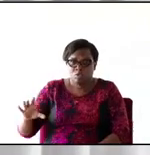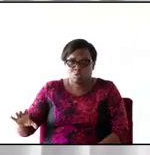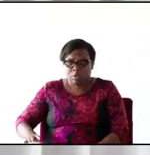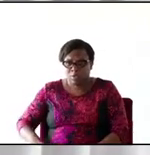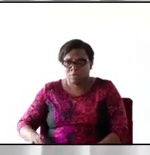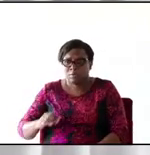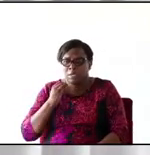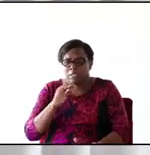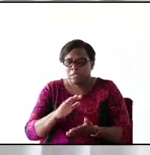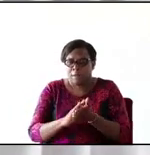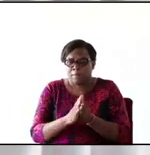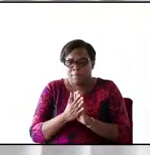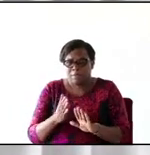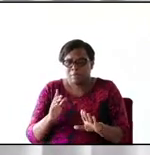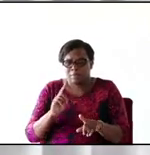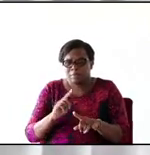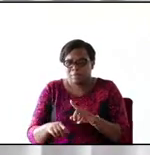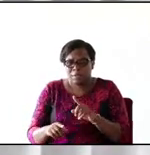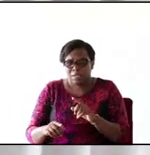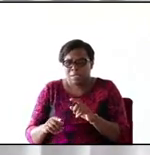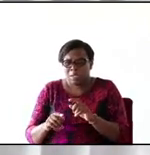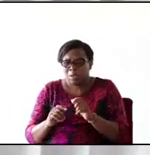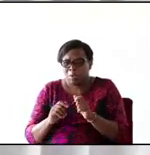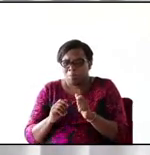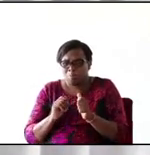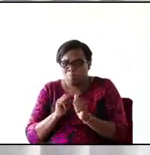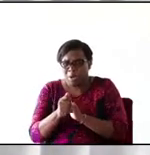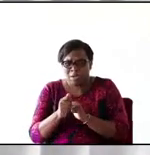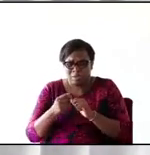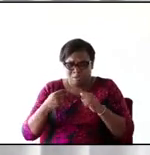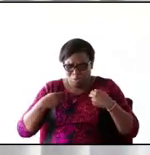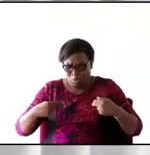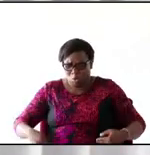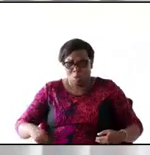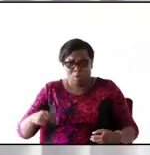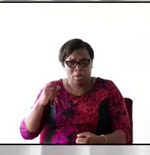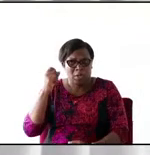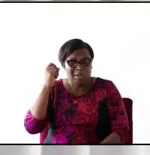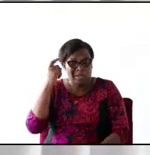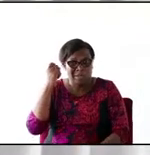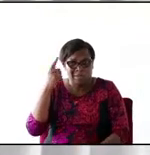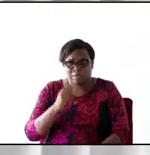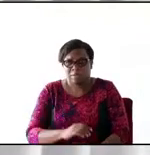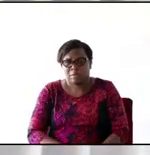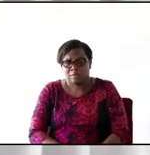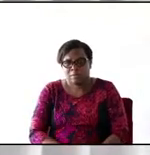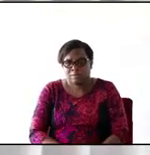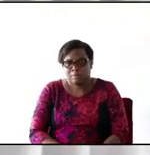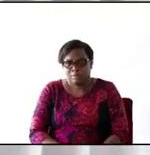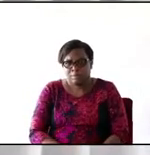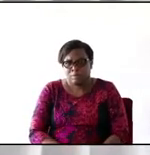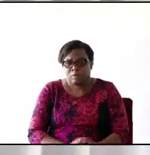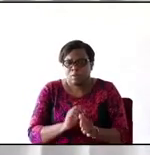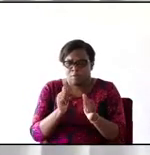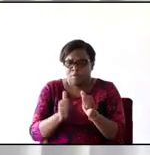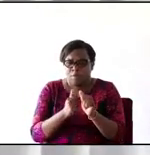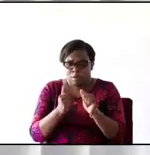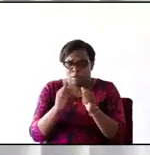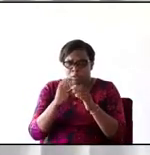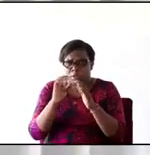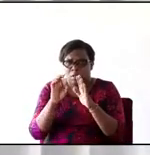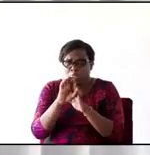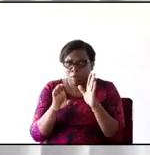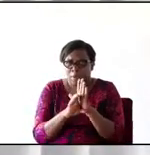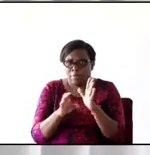a peace that passes human understanding. So as you follow the commandments of Jesus